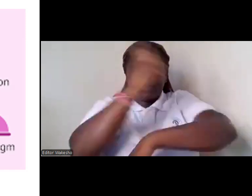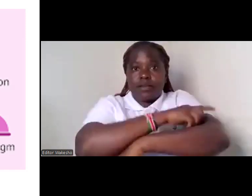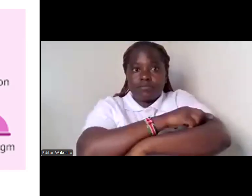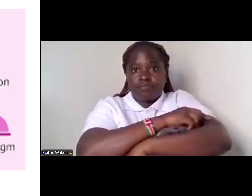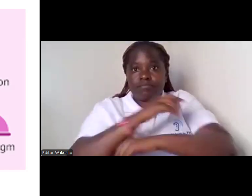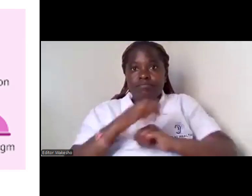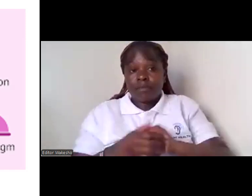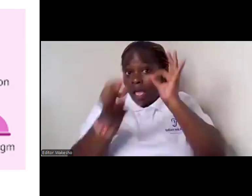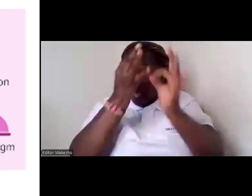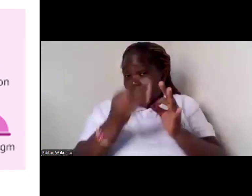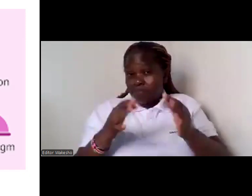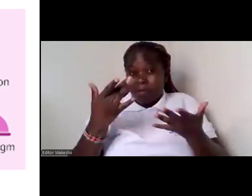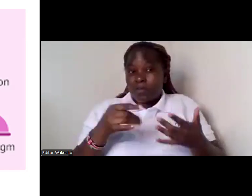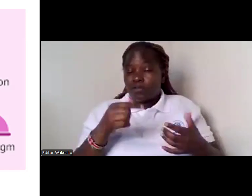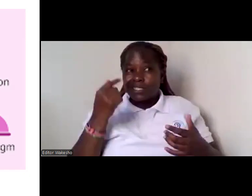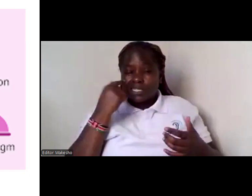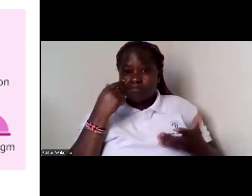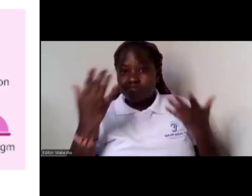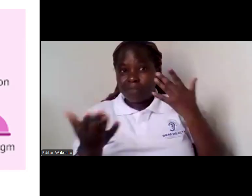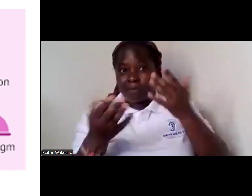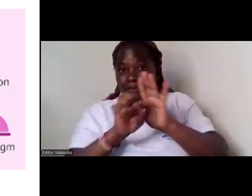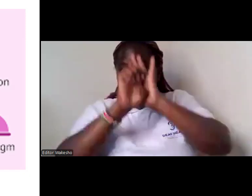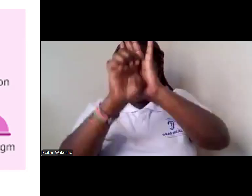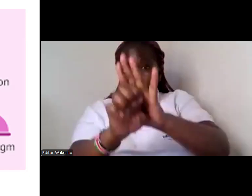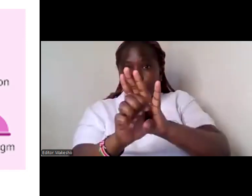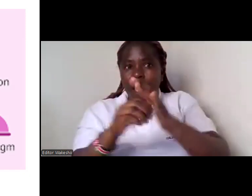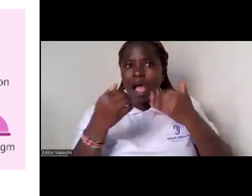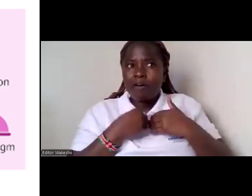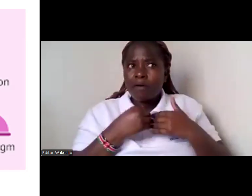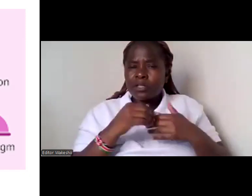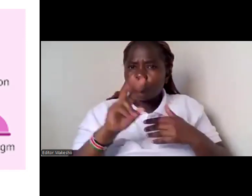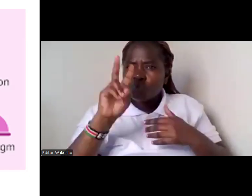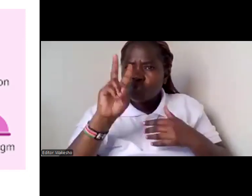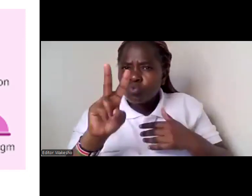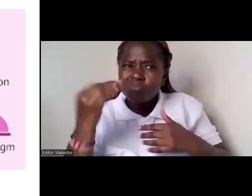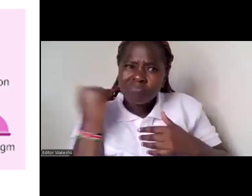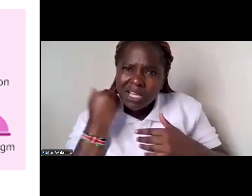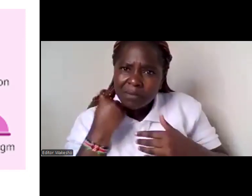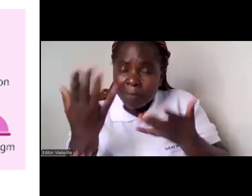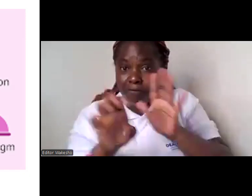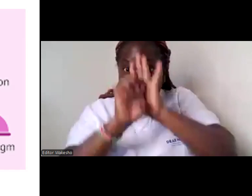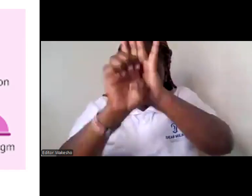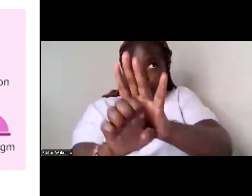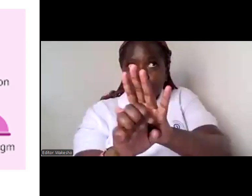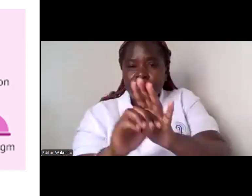If you notice you're getting 2 periods in 1 month, that's a problem.